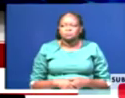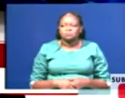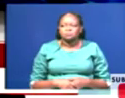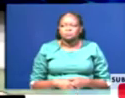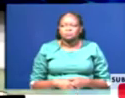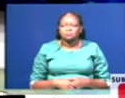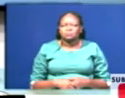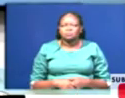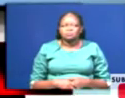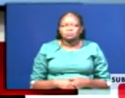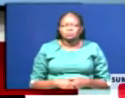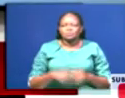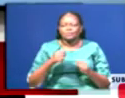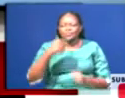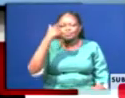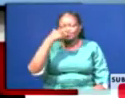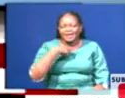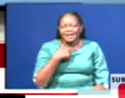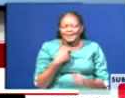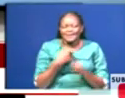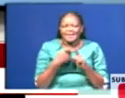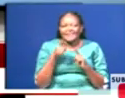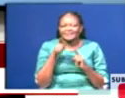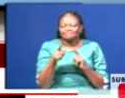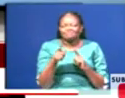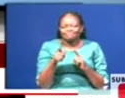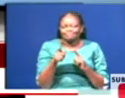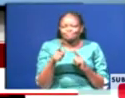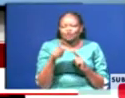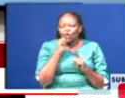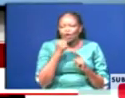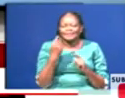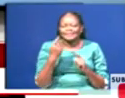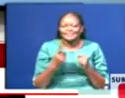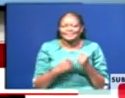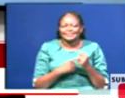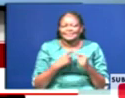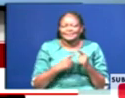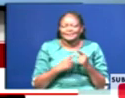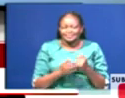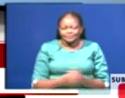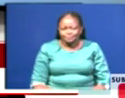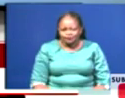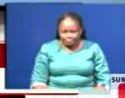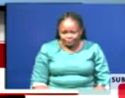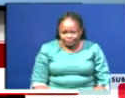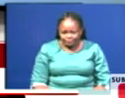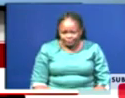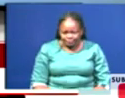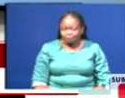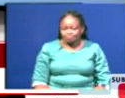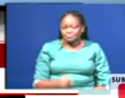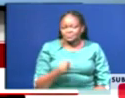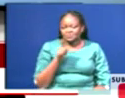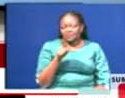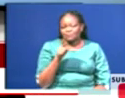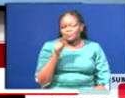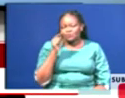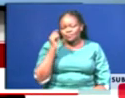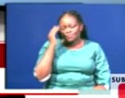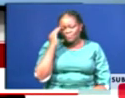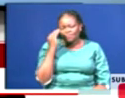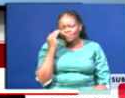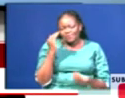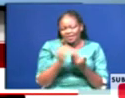may be visually impaired, but 26-year-old Kalitso Kamau Mwaura takes stock of his rabbits